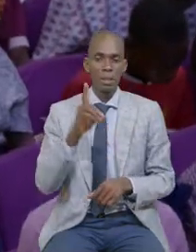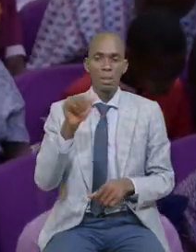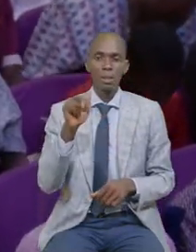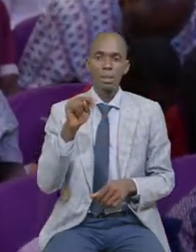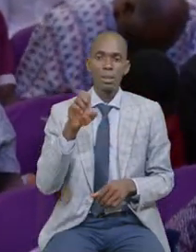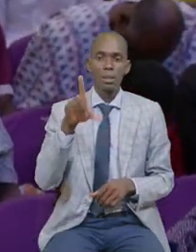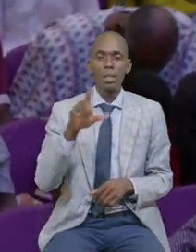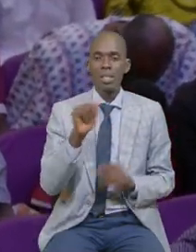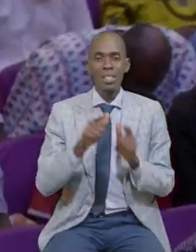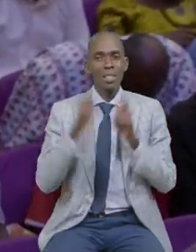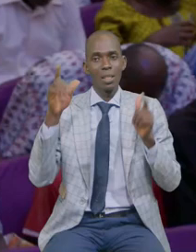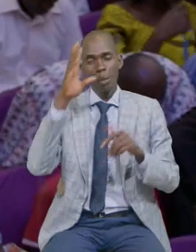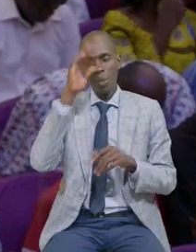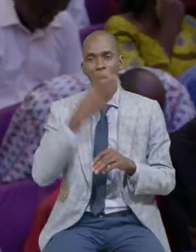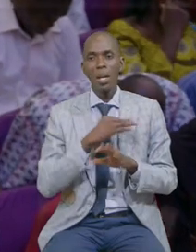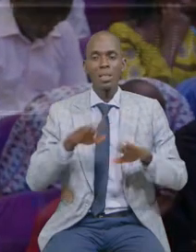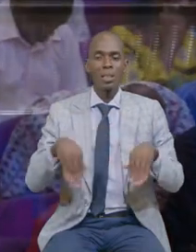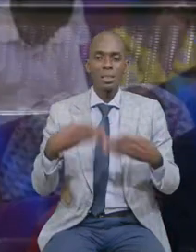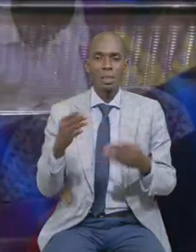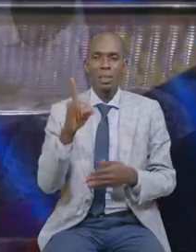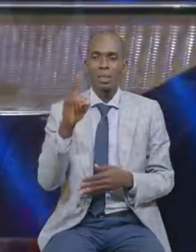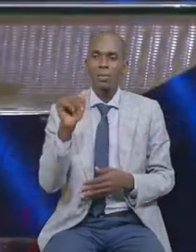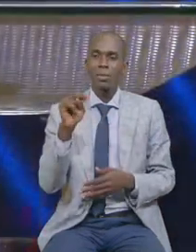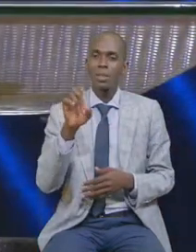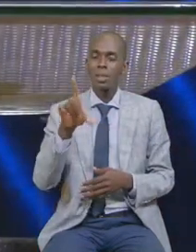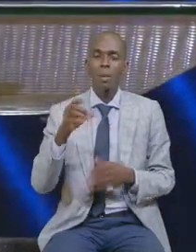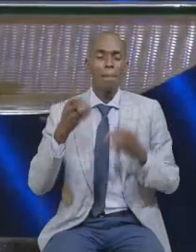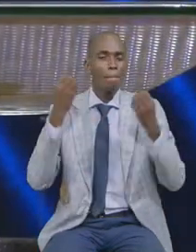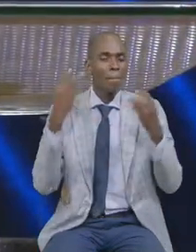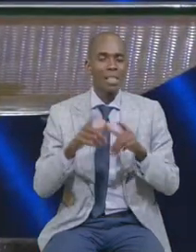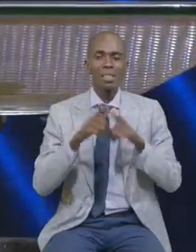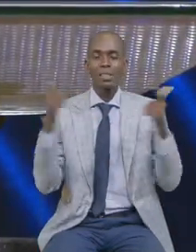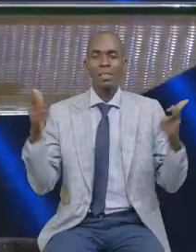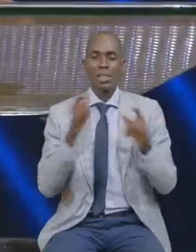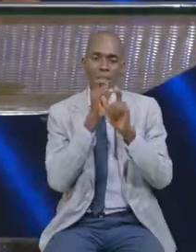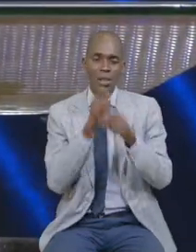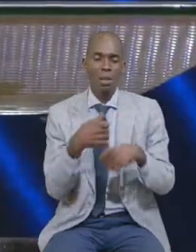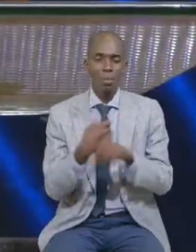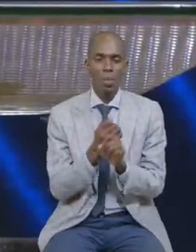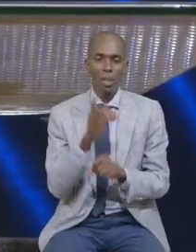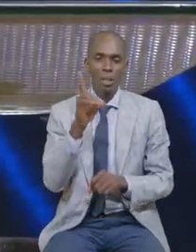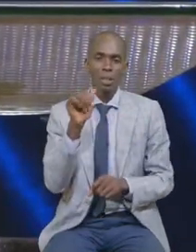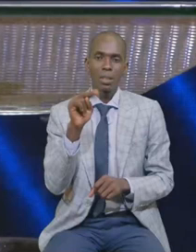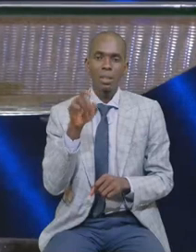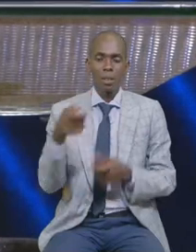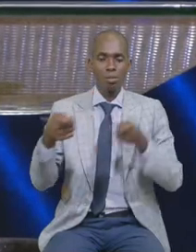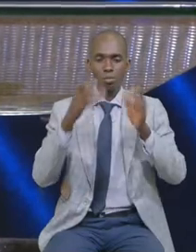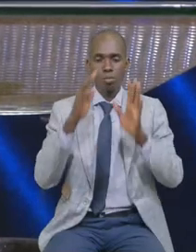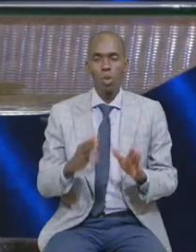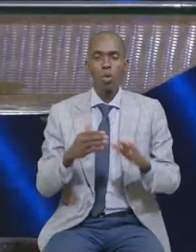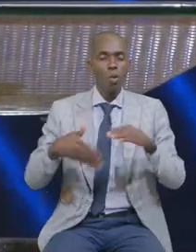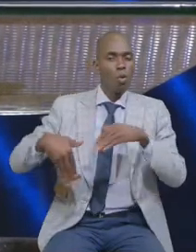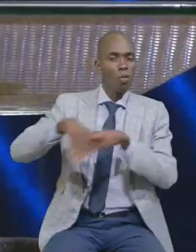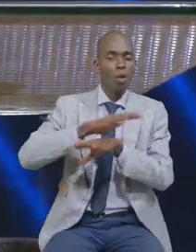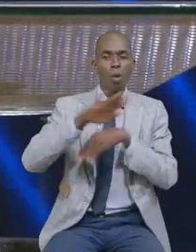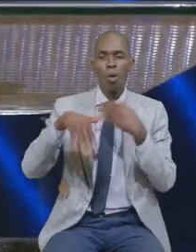and gave him many great gifts and made him ruler over the whole province